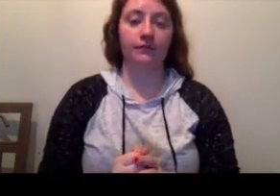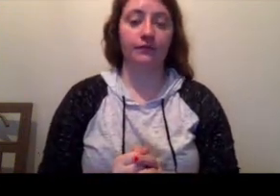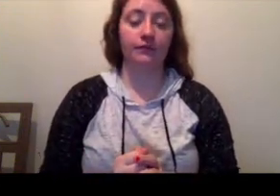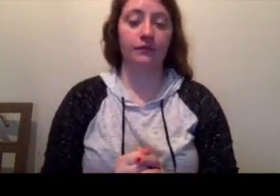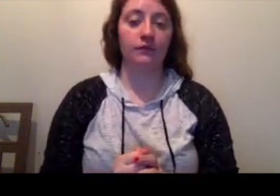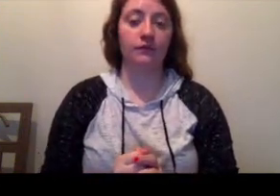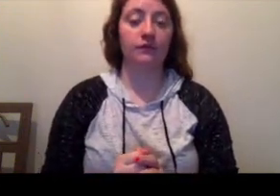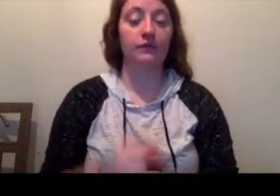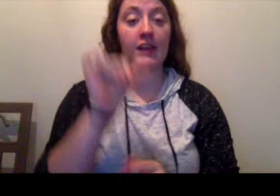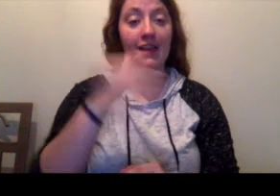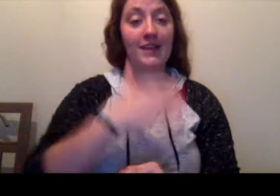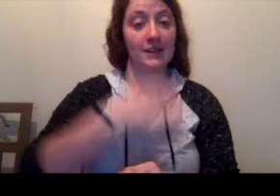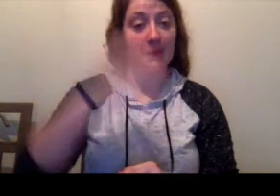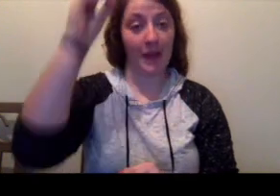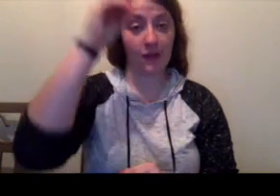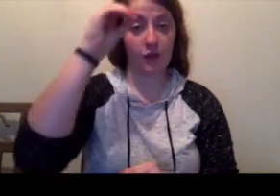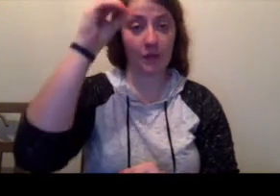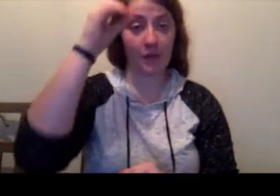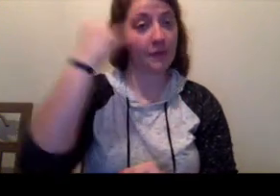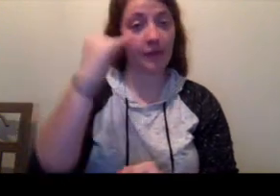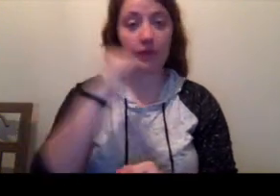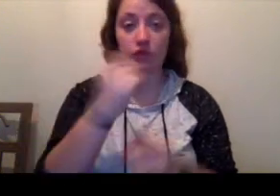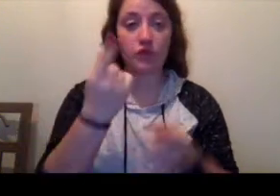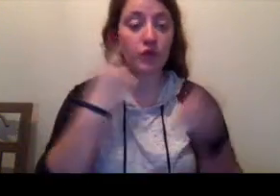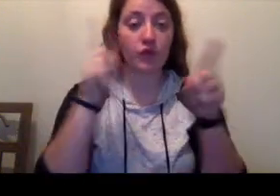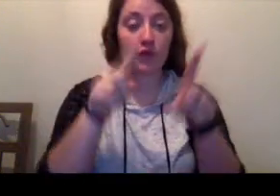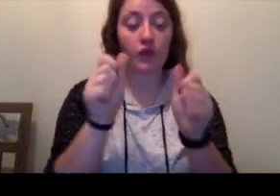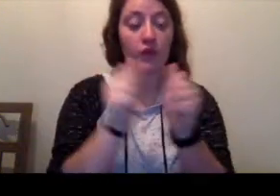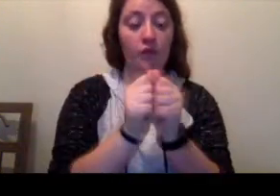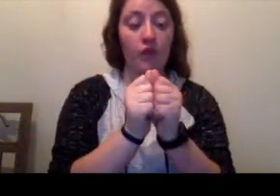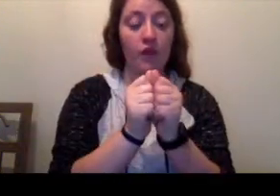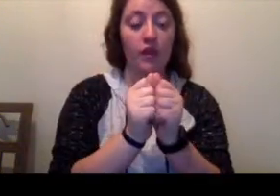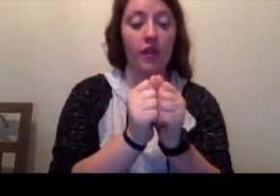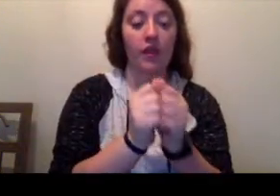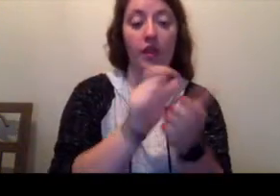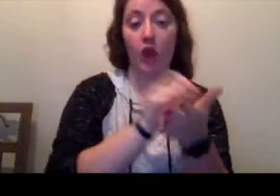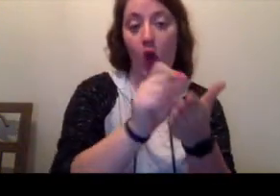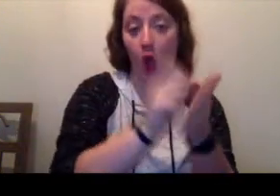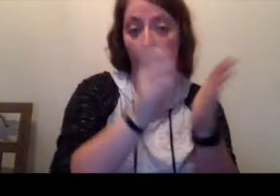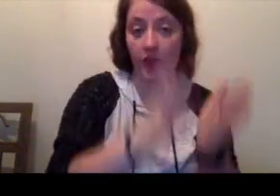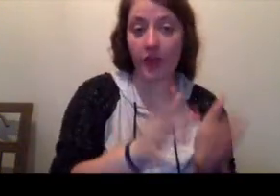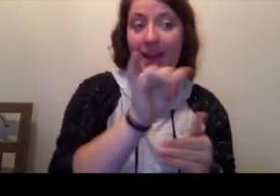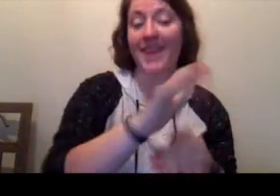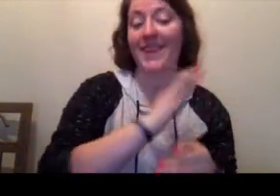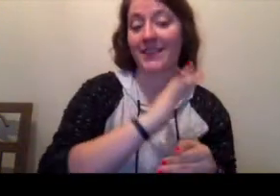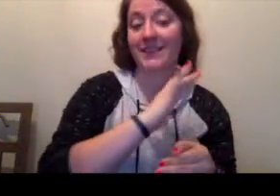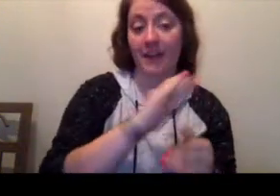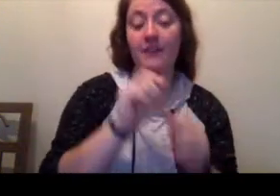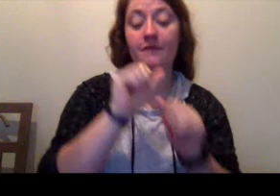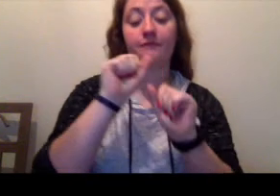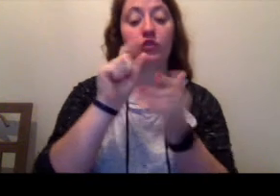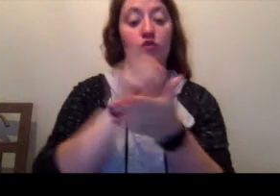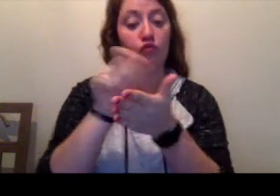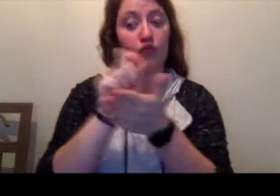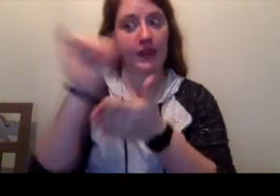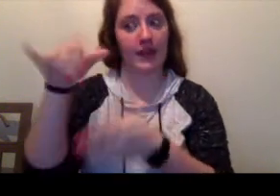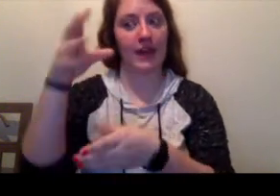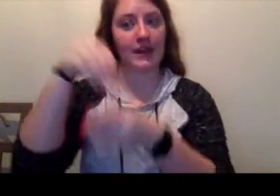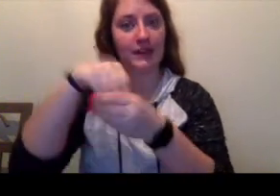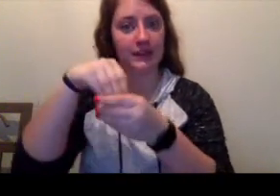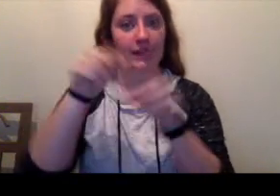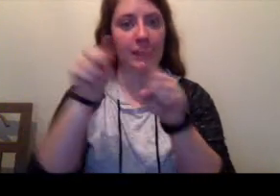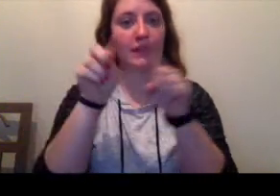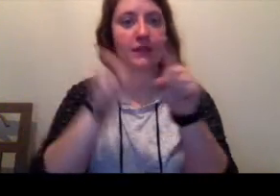And that is my opinion. If you didn't agree with what the author said and you think that we do not spend too much time on smartphones, then that opinion would go in that